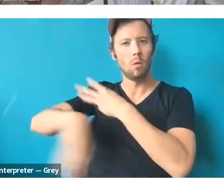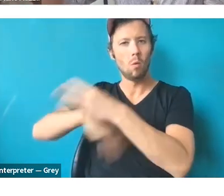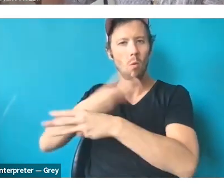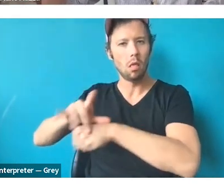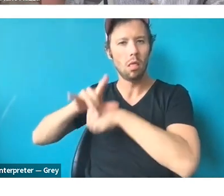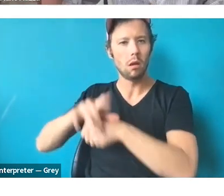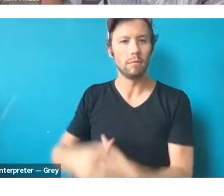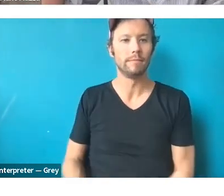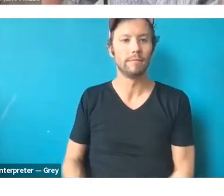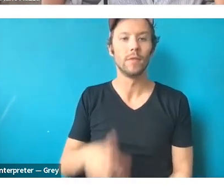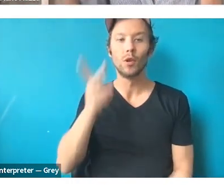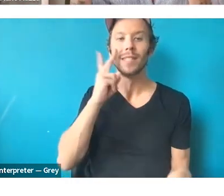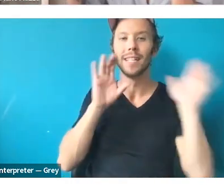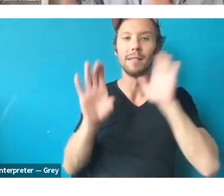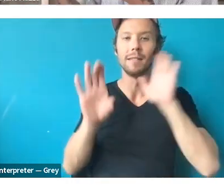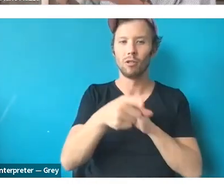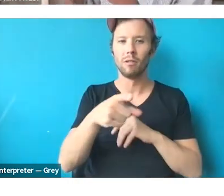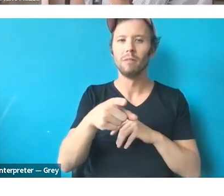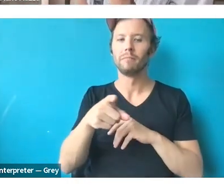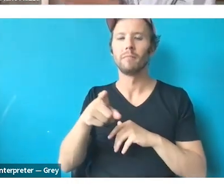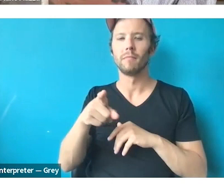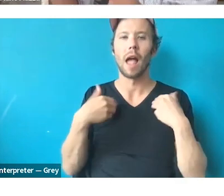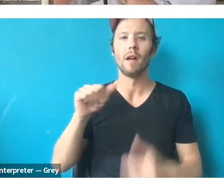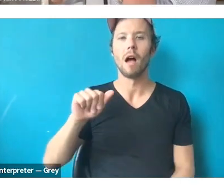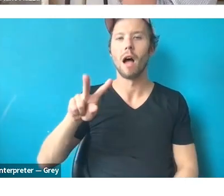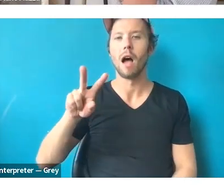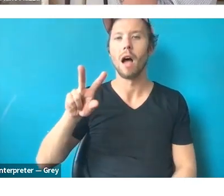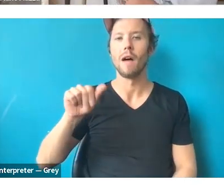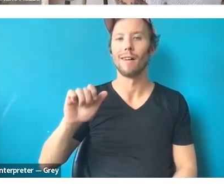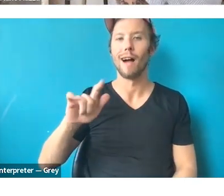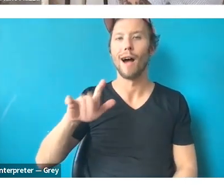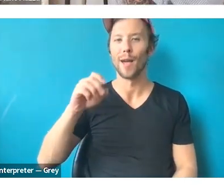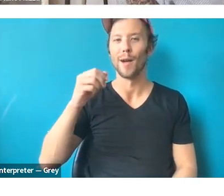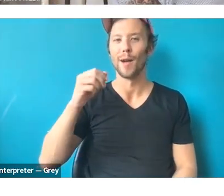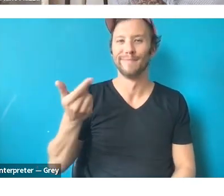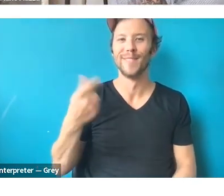of avocado peels and pits that I actually got from my local